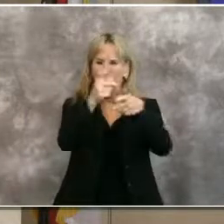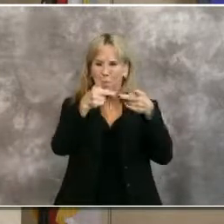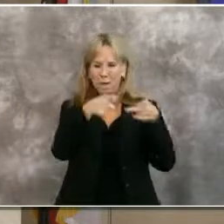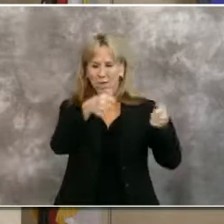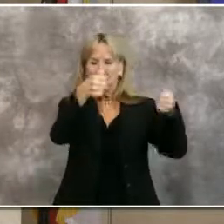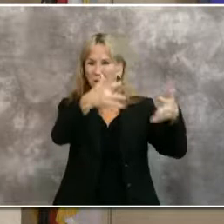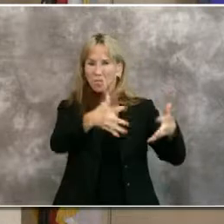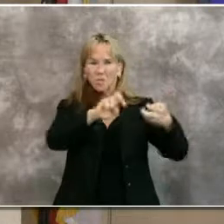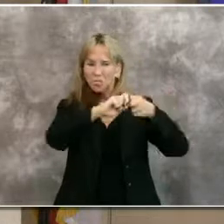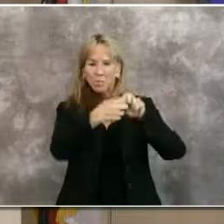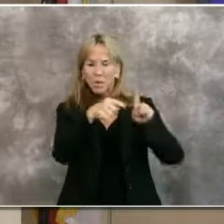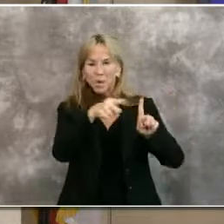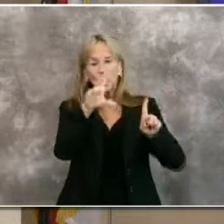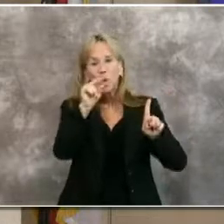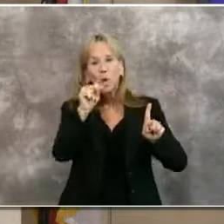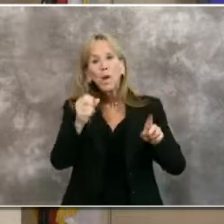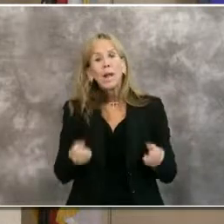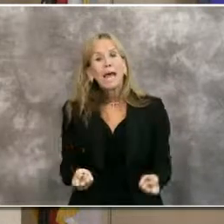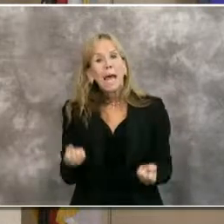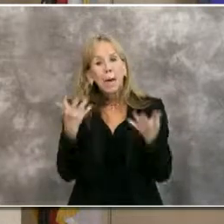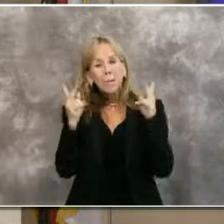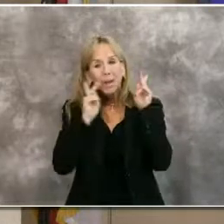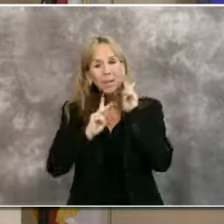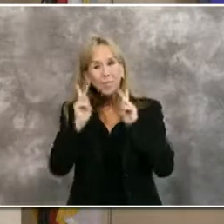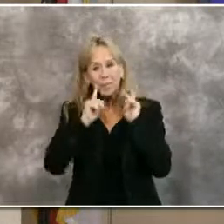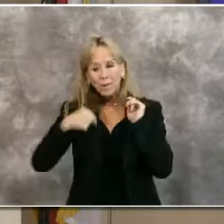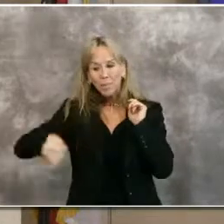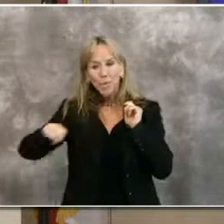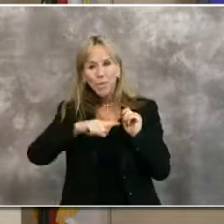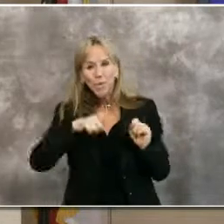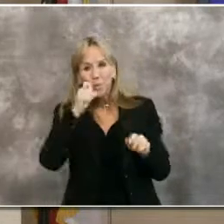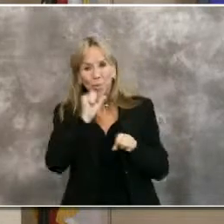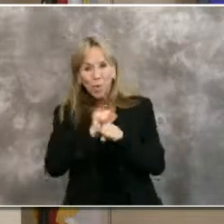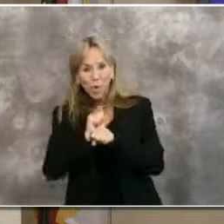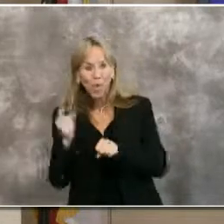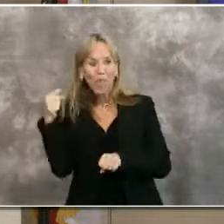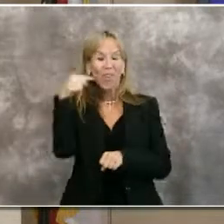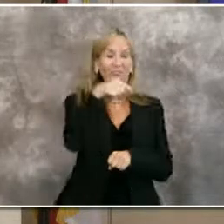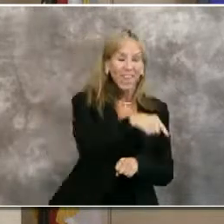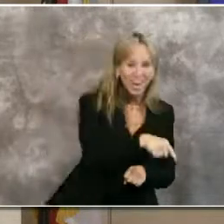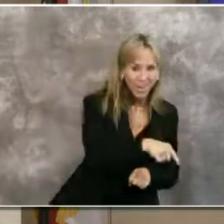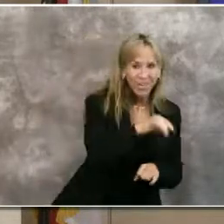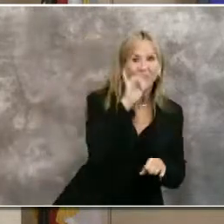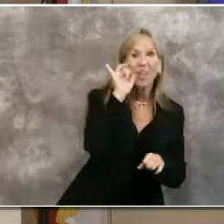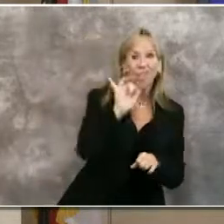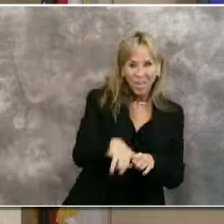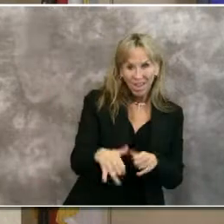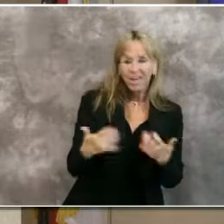actually workers who are at that workplace and are